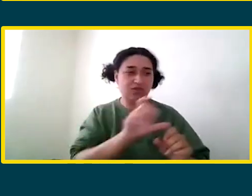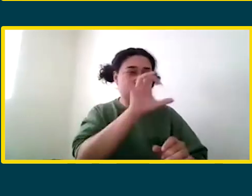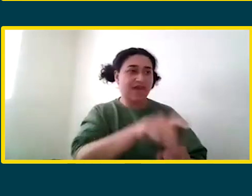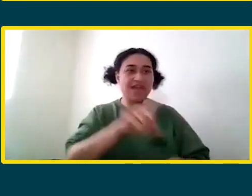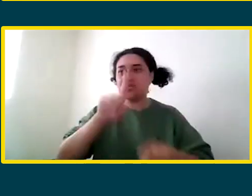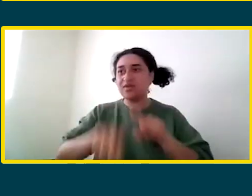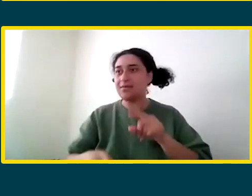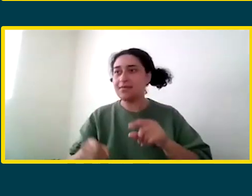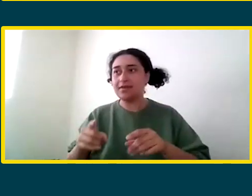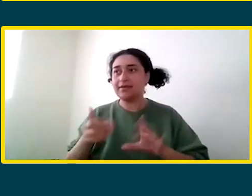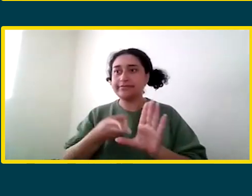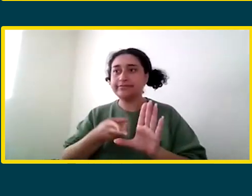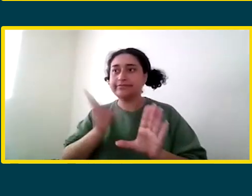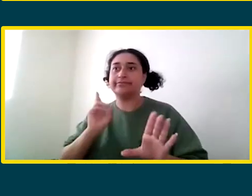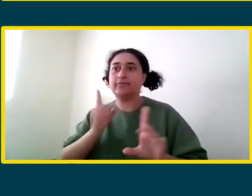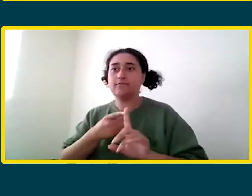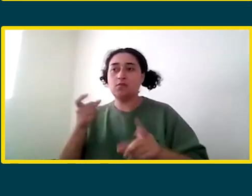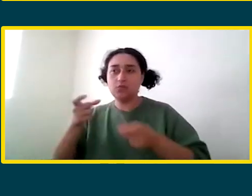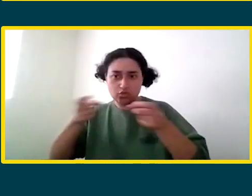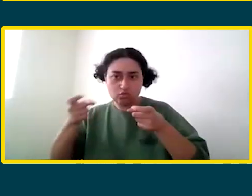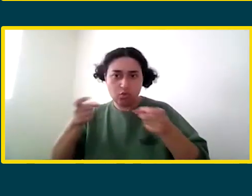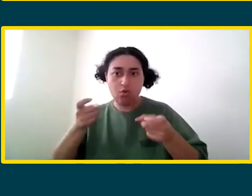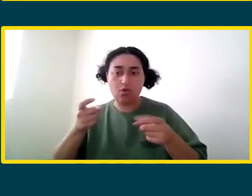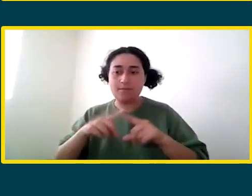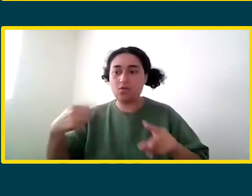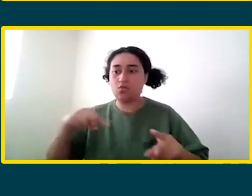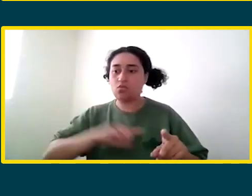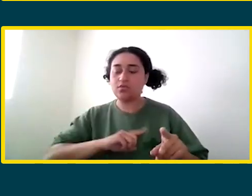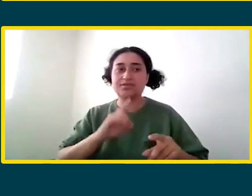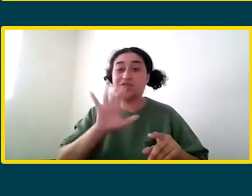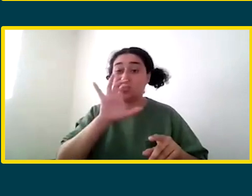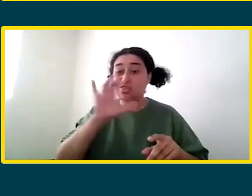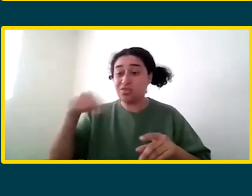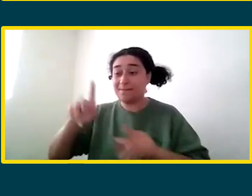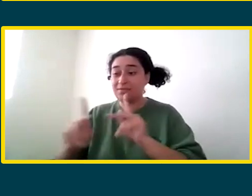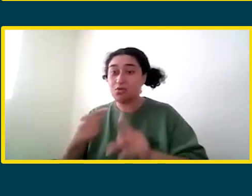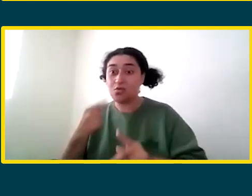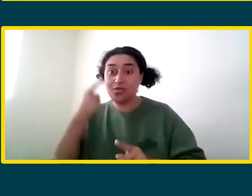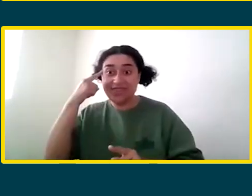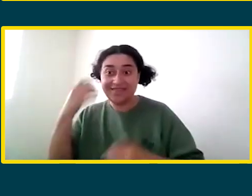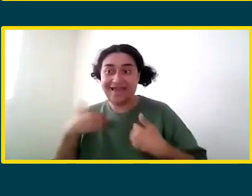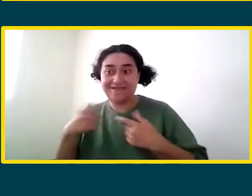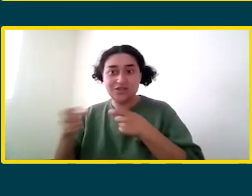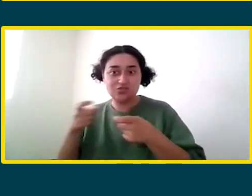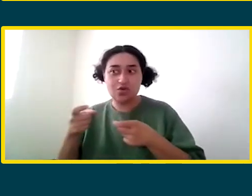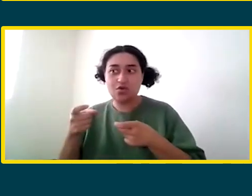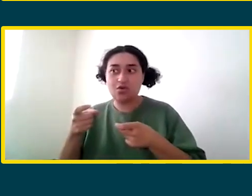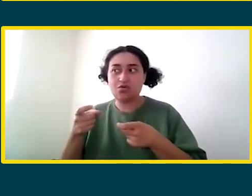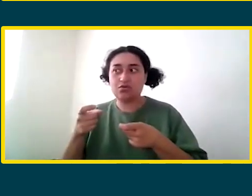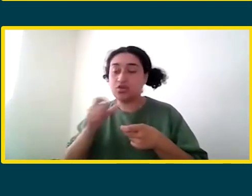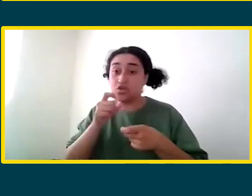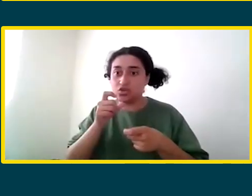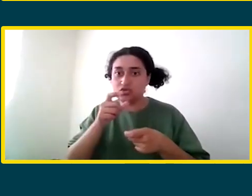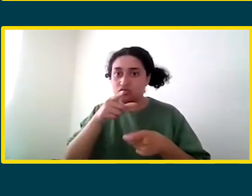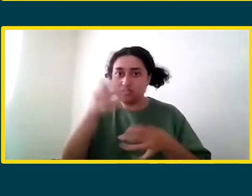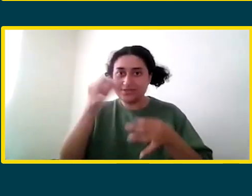of control. You need to be in control. But we don't have, like, there's certain people we don't have to be. You need to be within our control. Now you're scaring me.